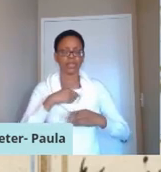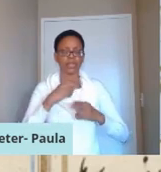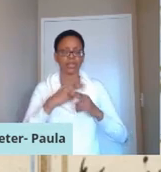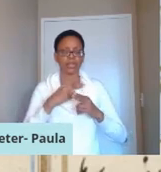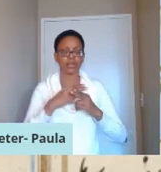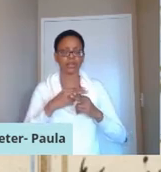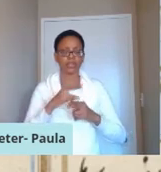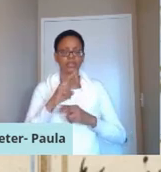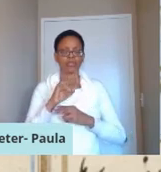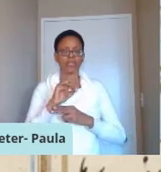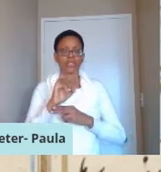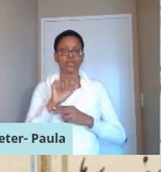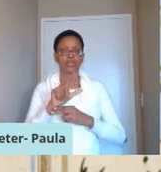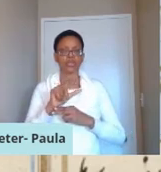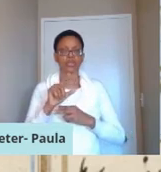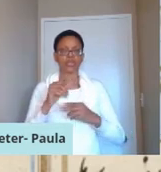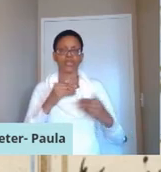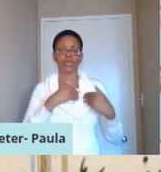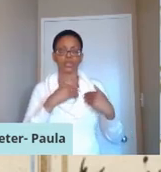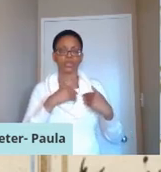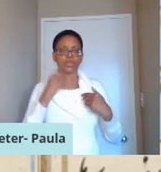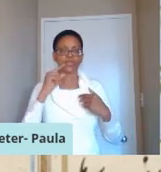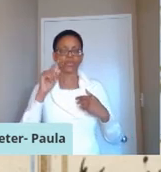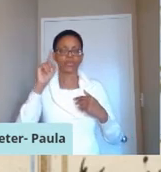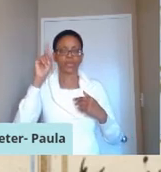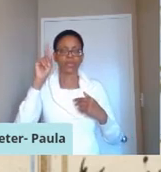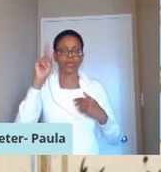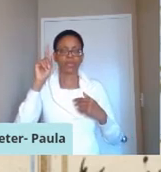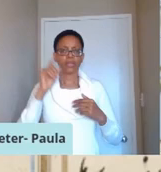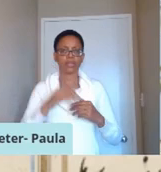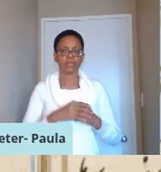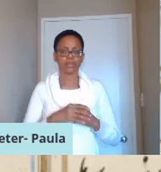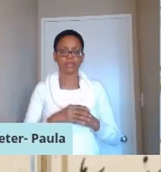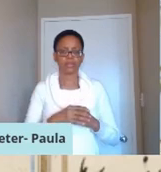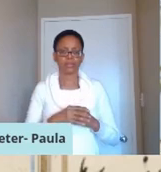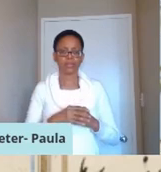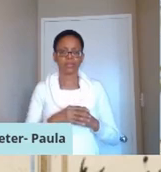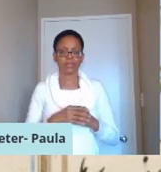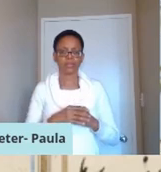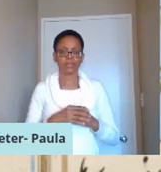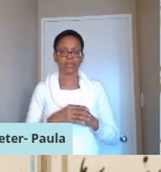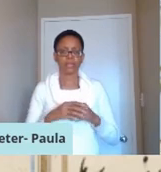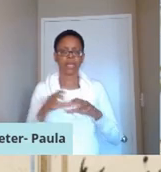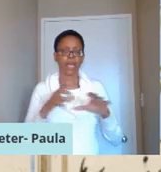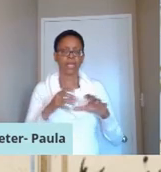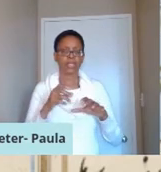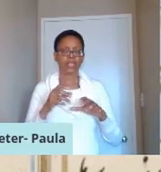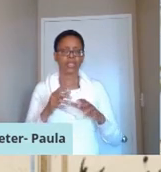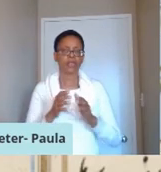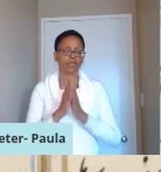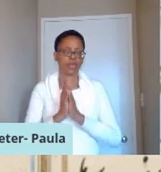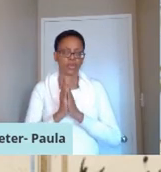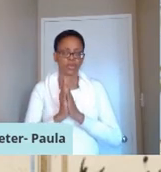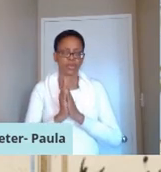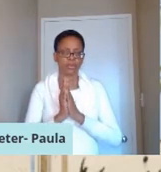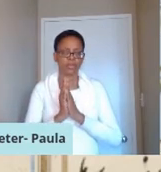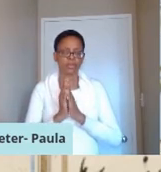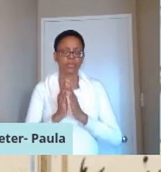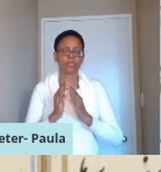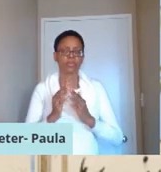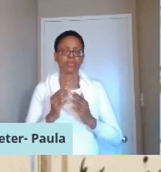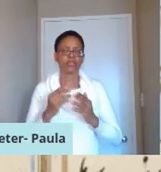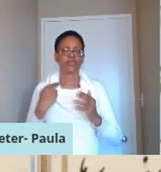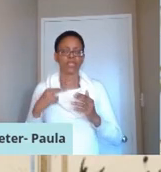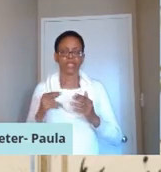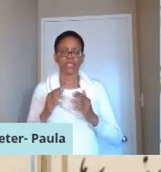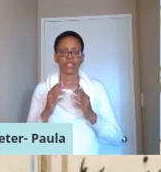ritual duties toward God. Briefly, we call it ibadat or acts of worship. And these include all religious acts